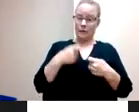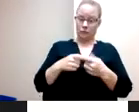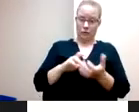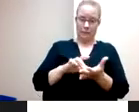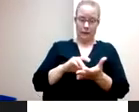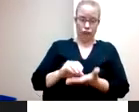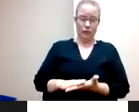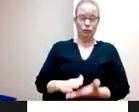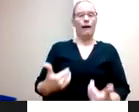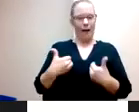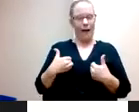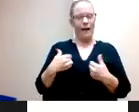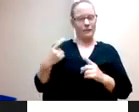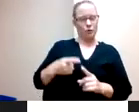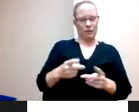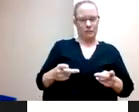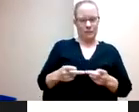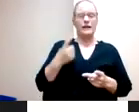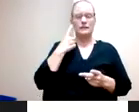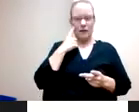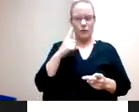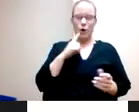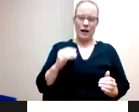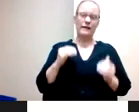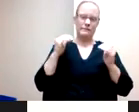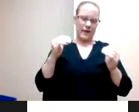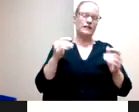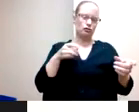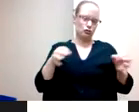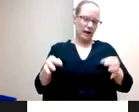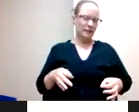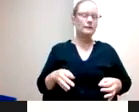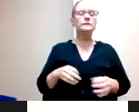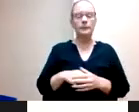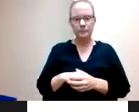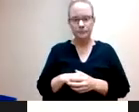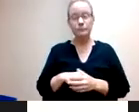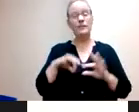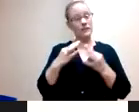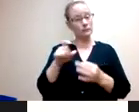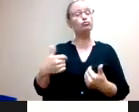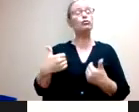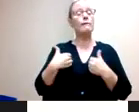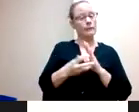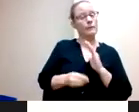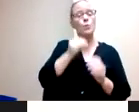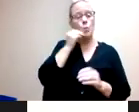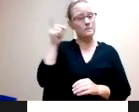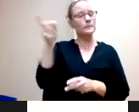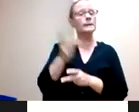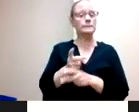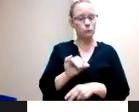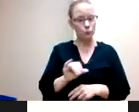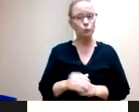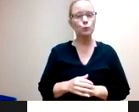to put the advanced directives. So when you come to the ER, it can be pulled up. The family should have it at home also.